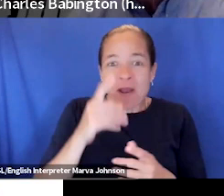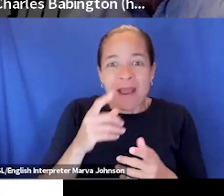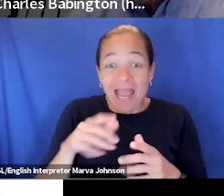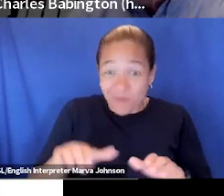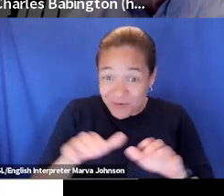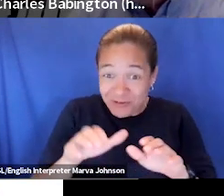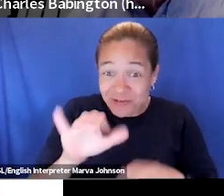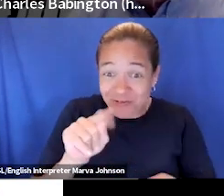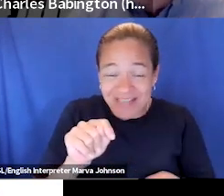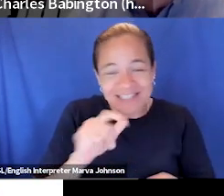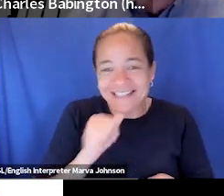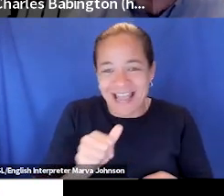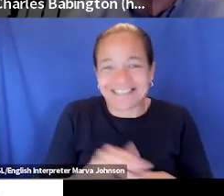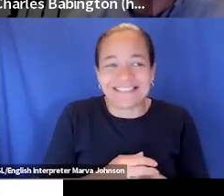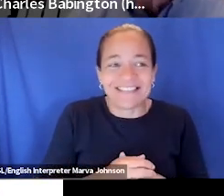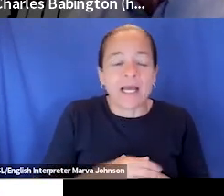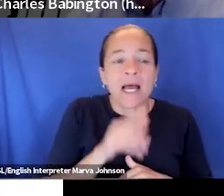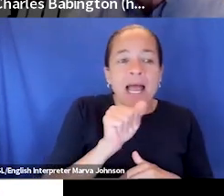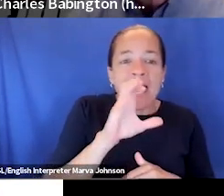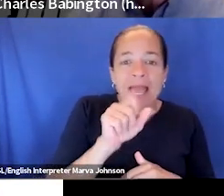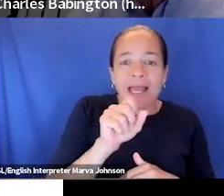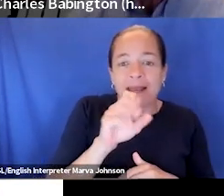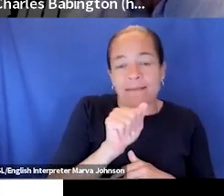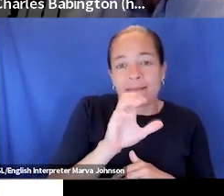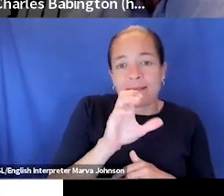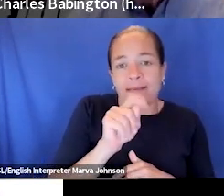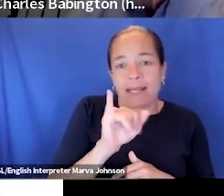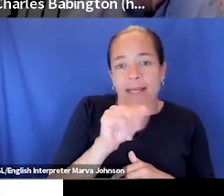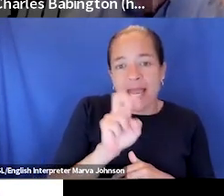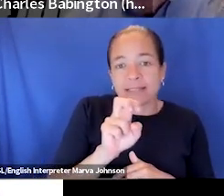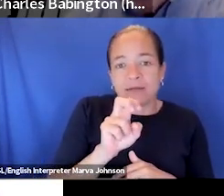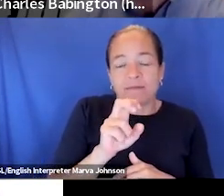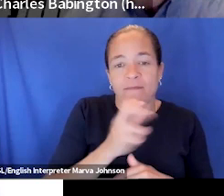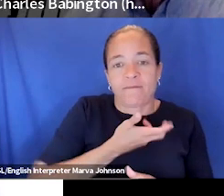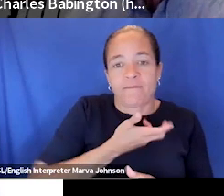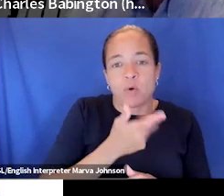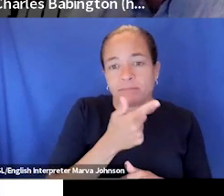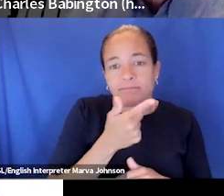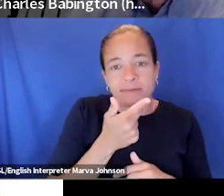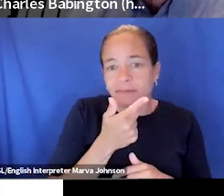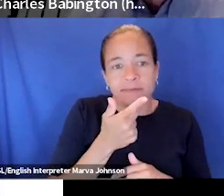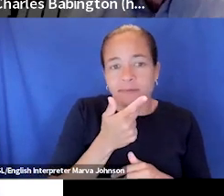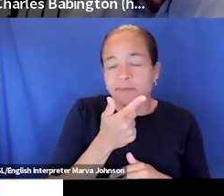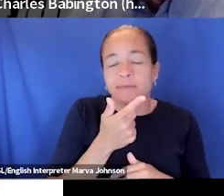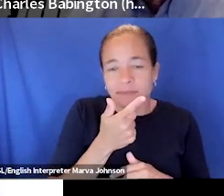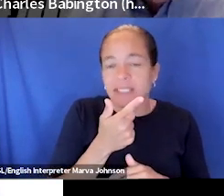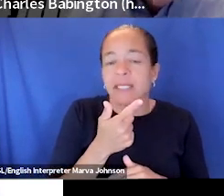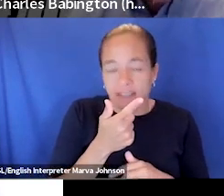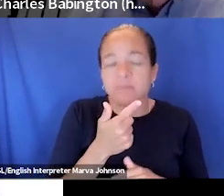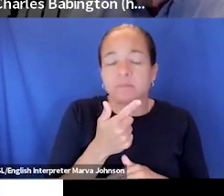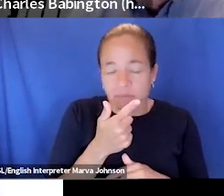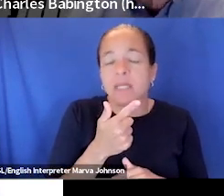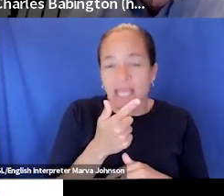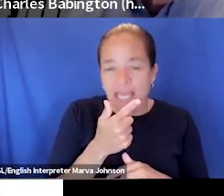voice, which has more oomph, right? It's obvious. The Allies won the war, right? Because you're putting the doer of the action first, and you're using a